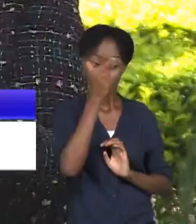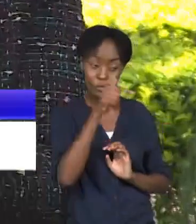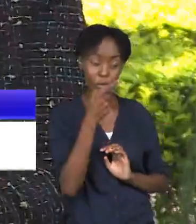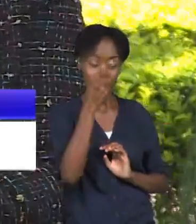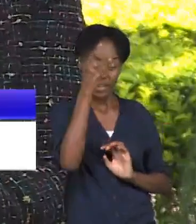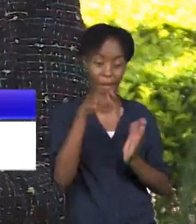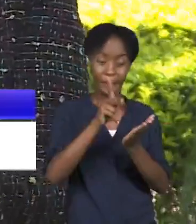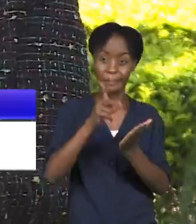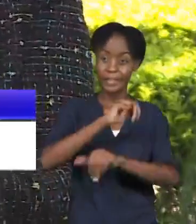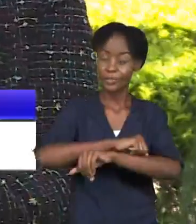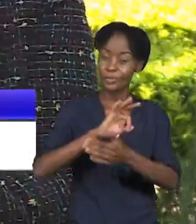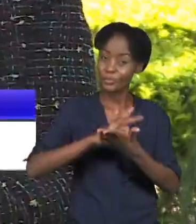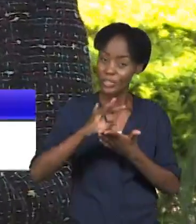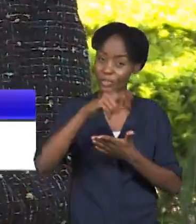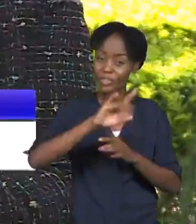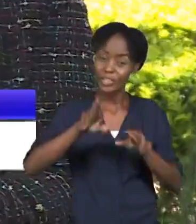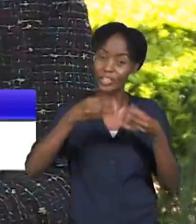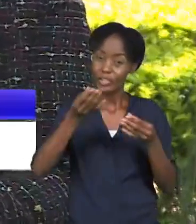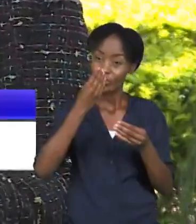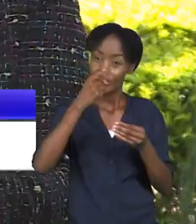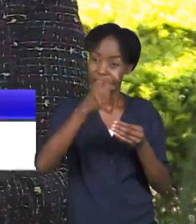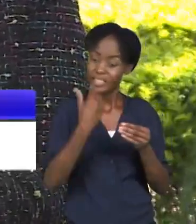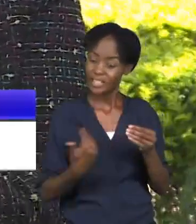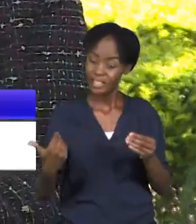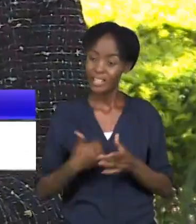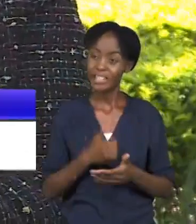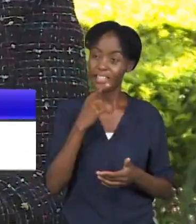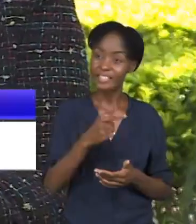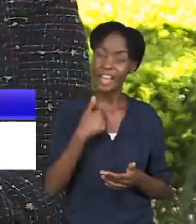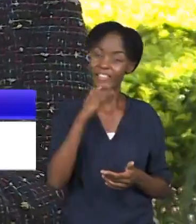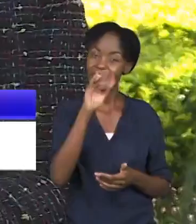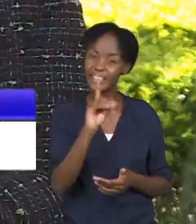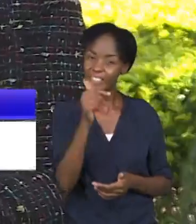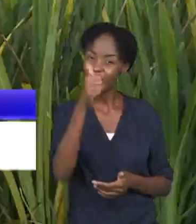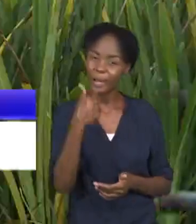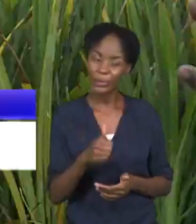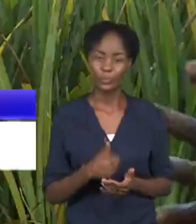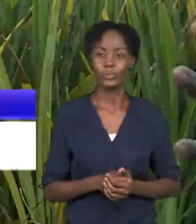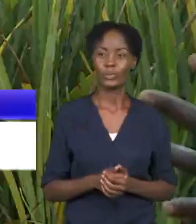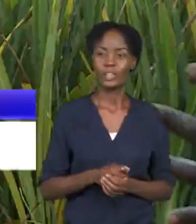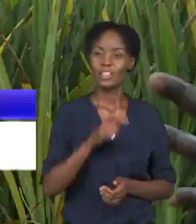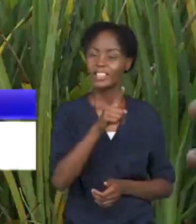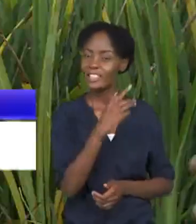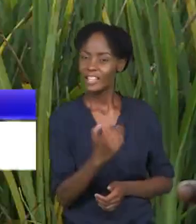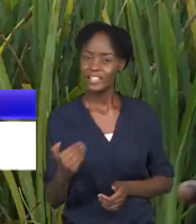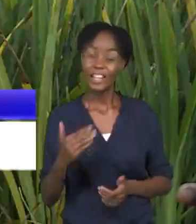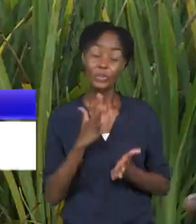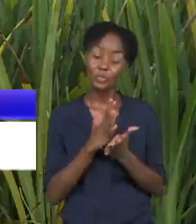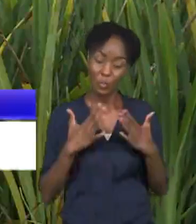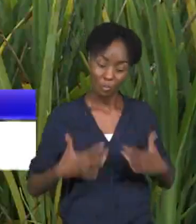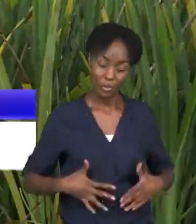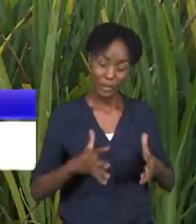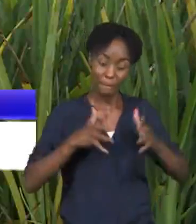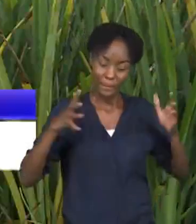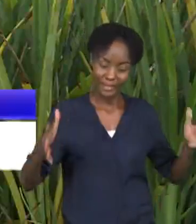so this is a child. I'm still providing food, so this is a child. This child doesn't have an ID, so it is a child, despite the fact that the body is big. And even